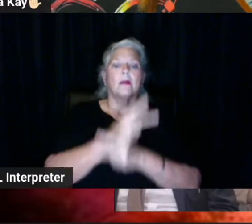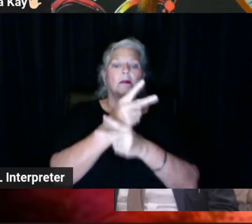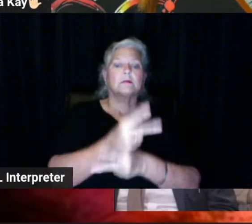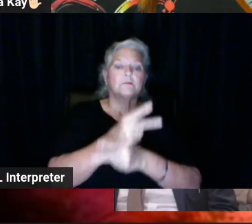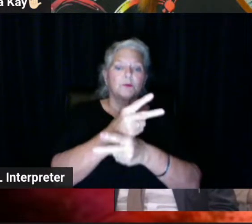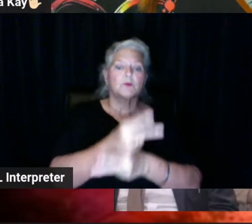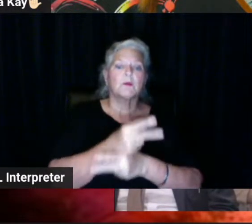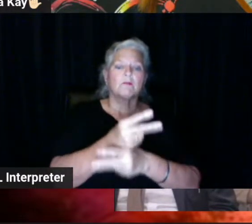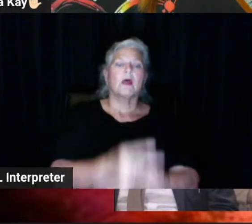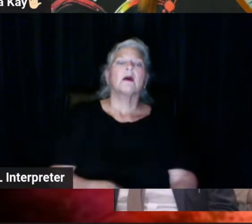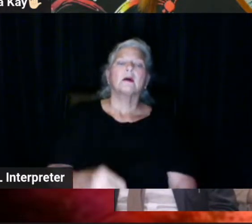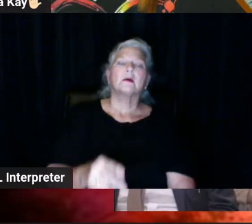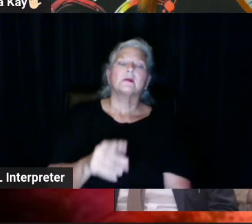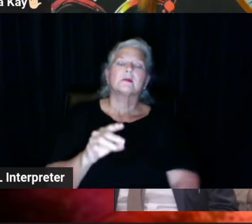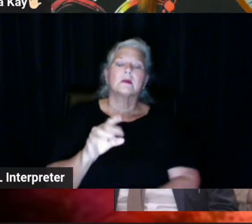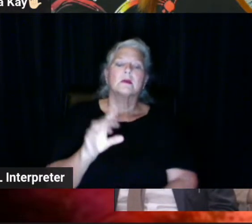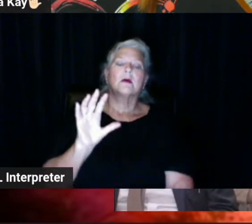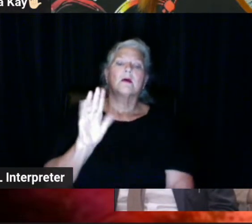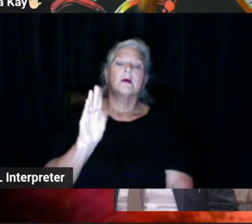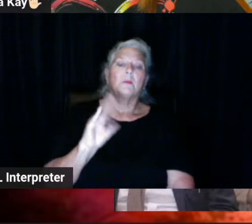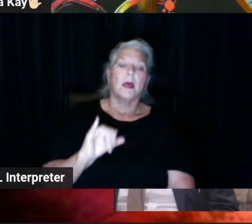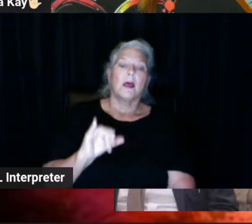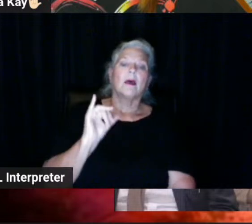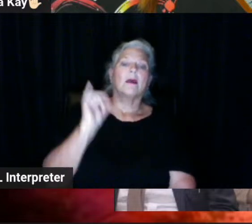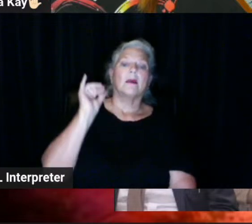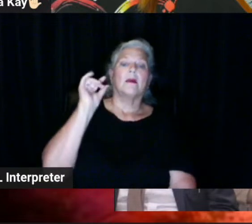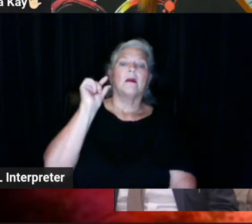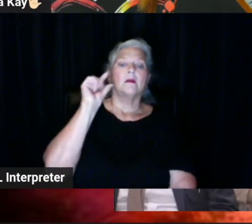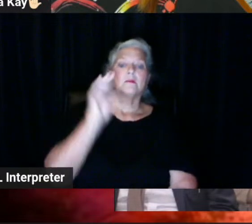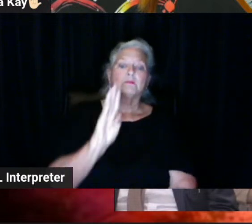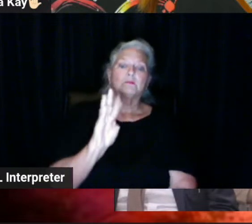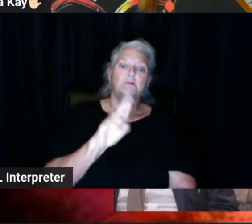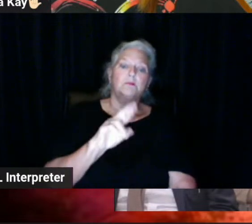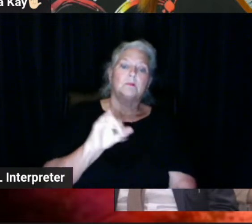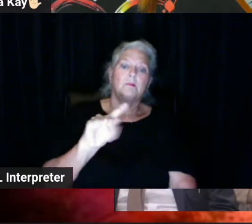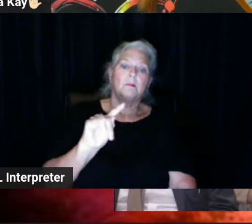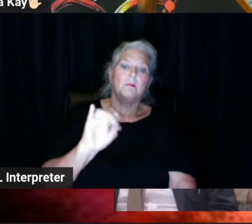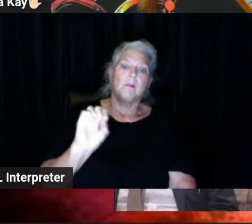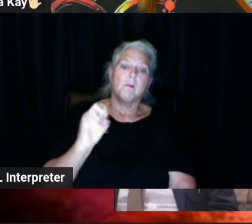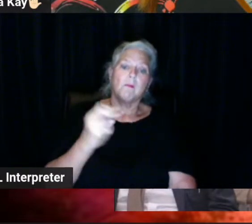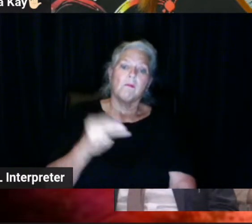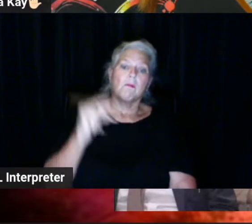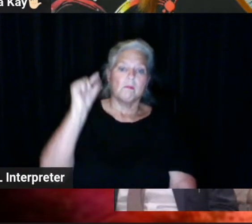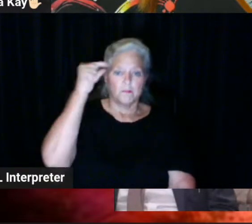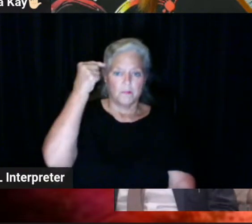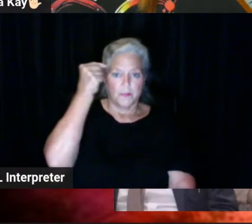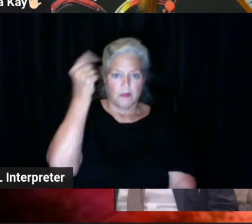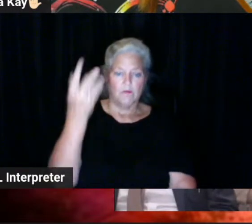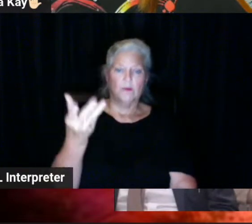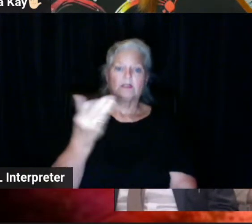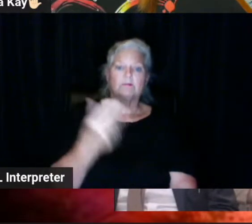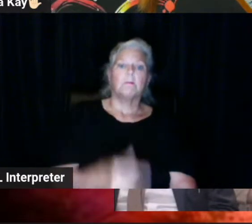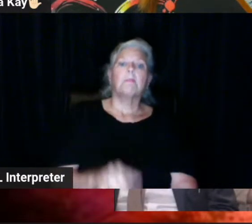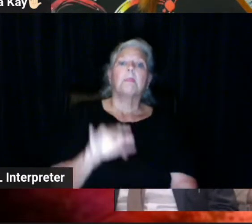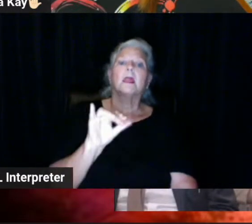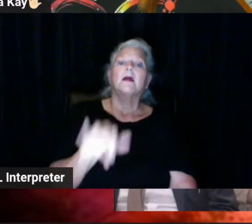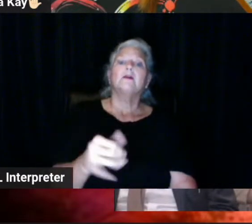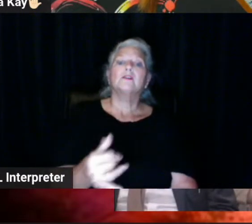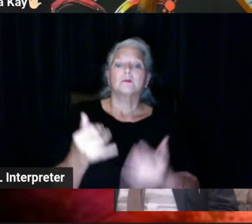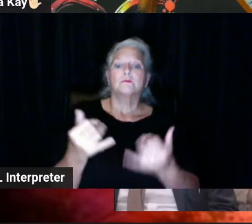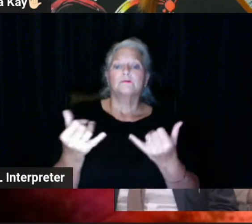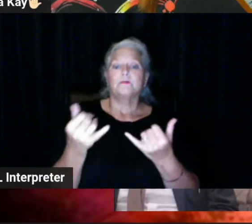Again, dauntingly familiar. The right to a fair trial by jury of their peers was no longer possible to